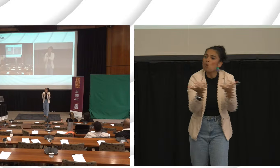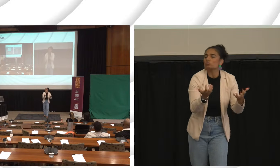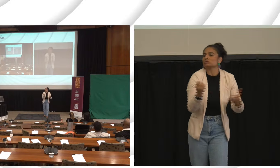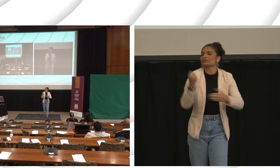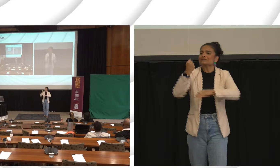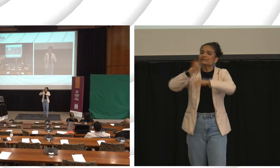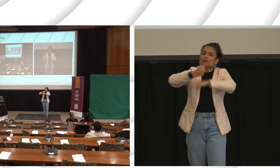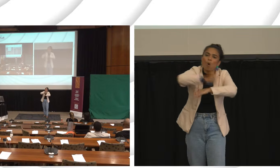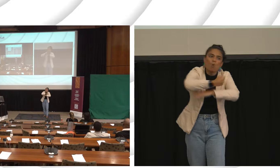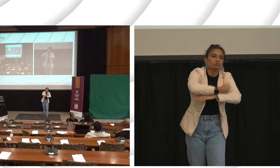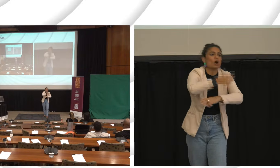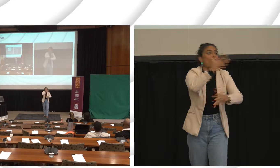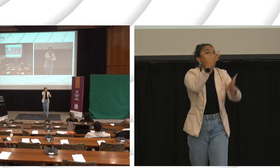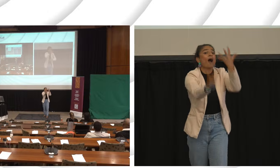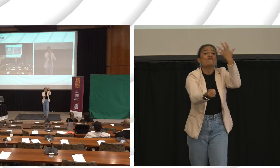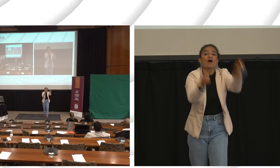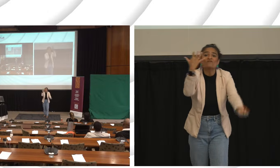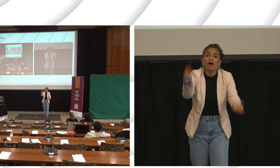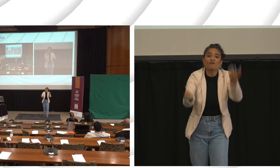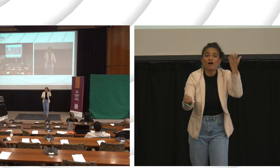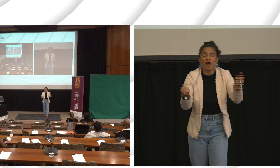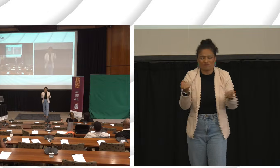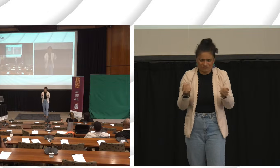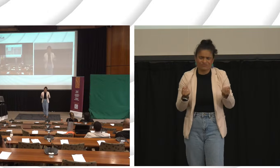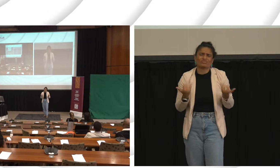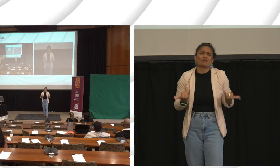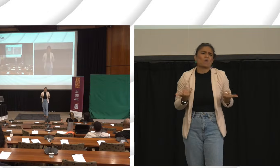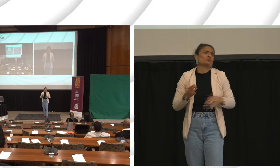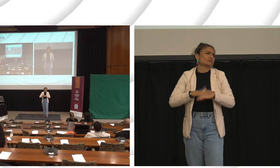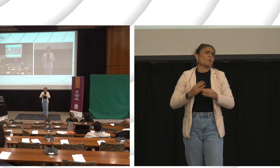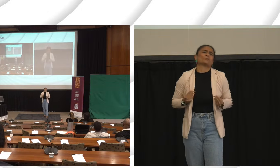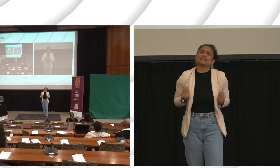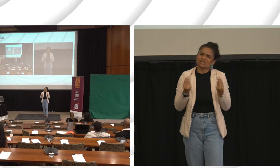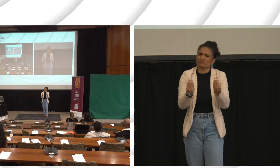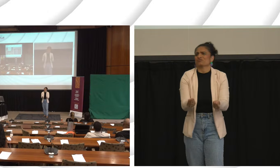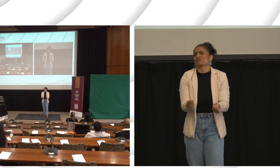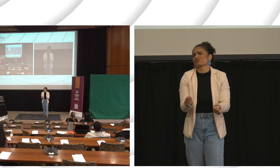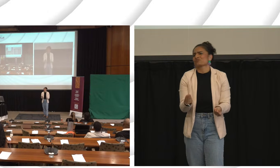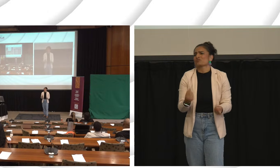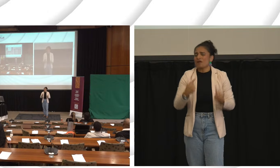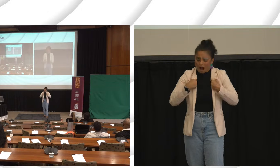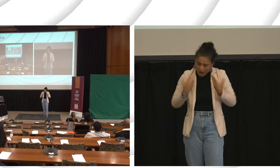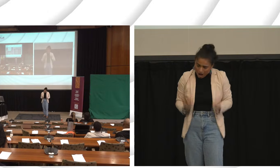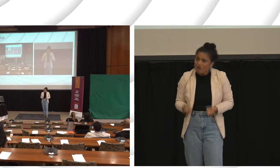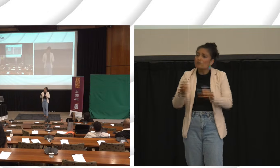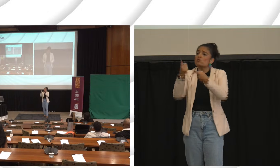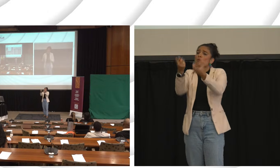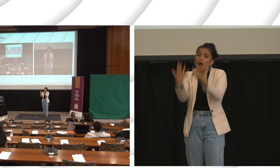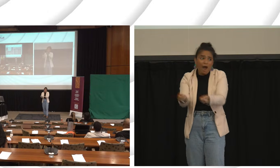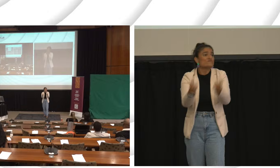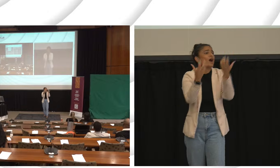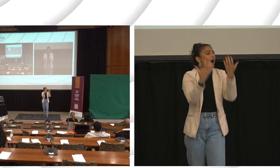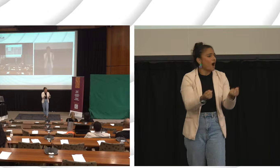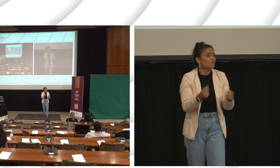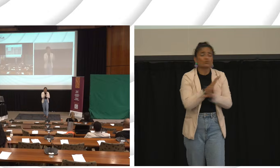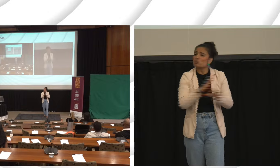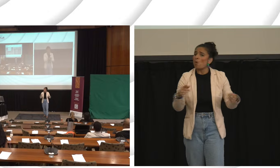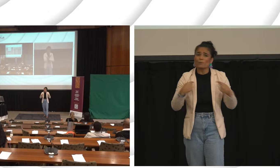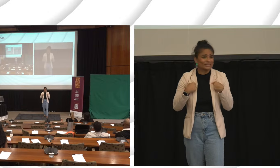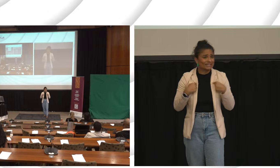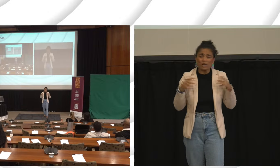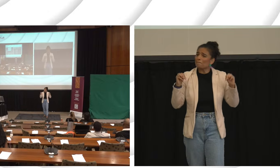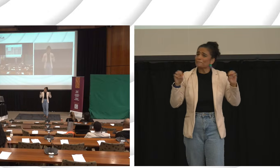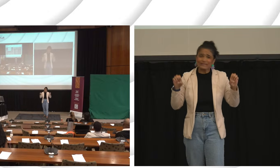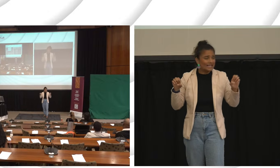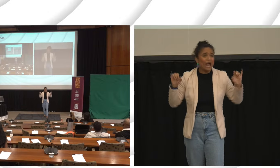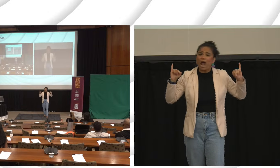And so the aim of the resources and the stakeholders and those that are here today, what existing resources they are. You have, we